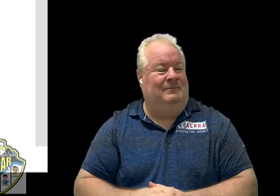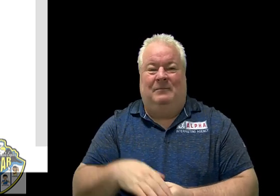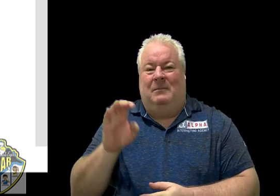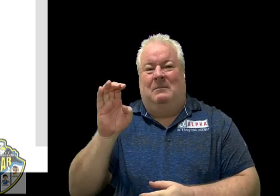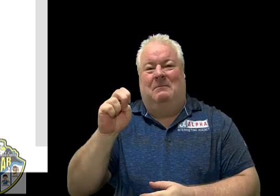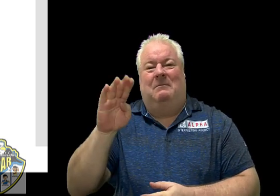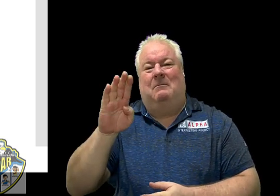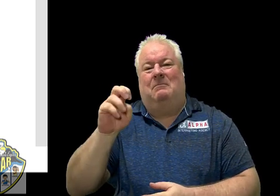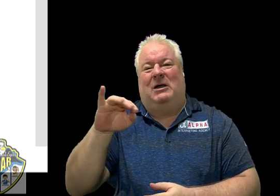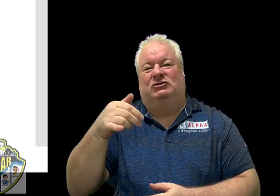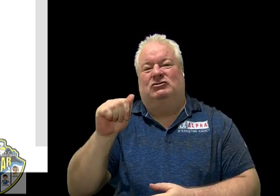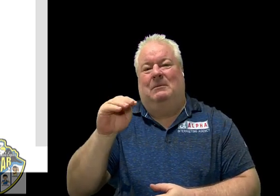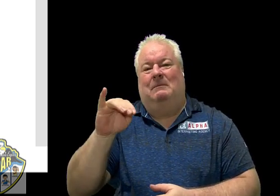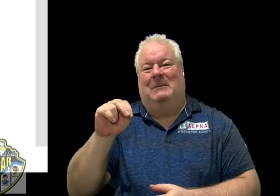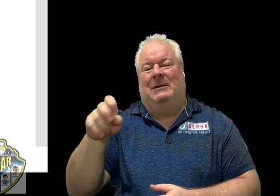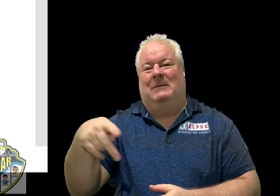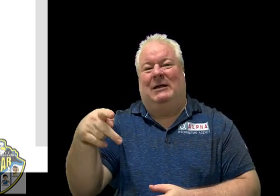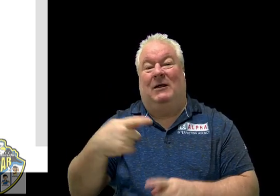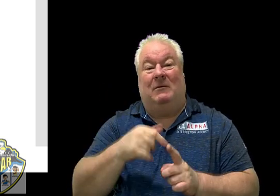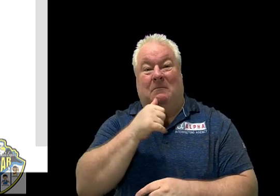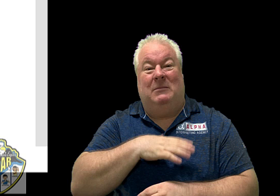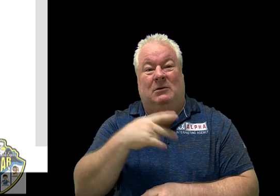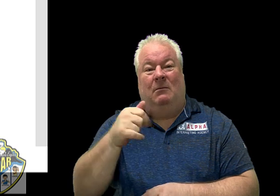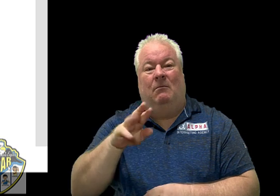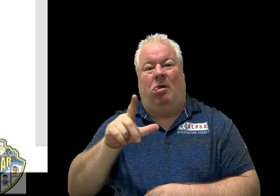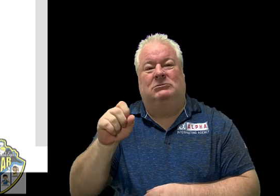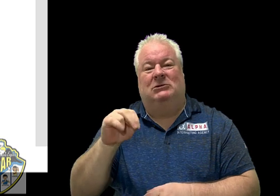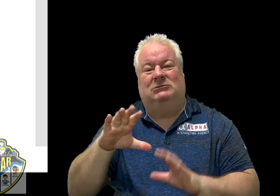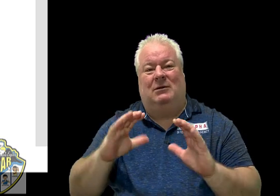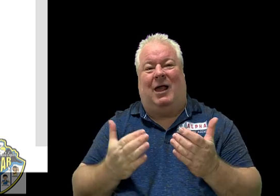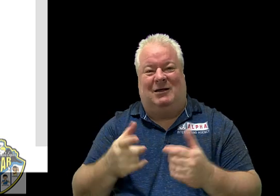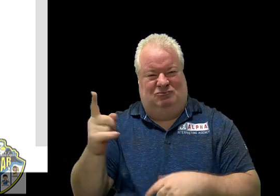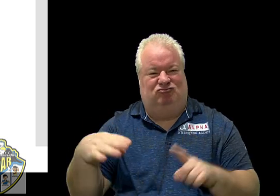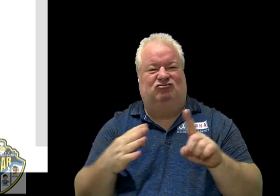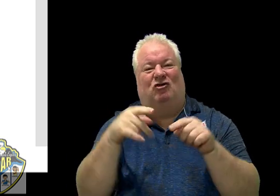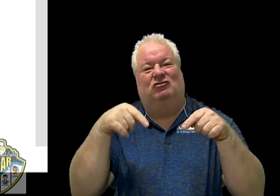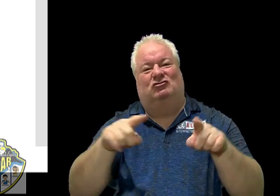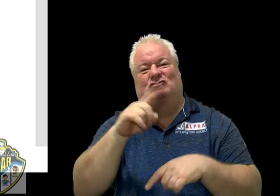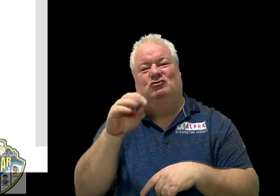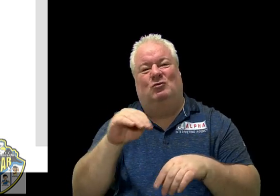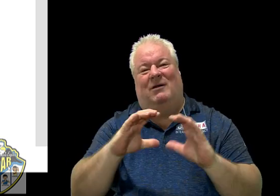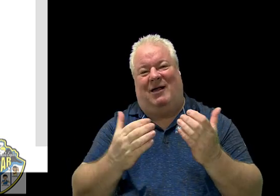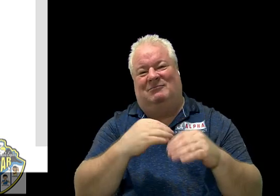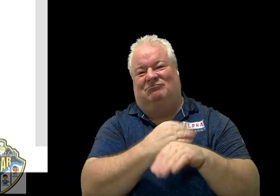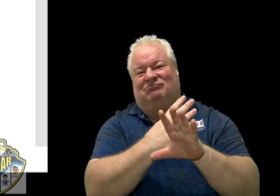Benjamin P. from Mrs. Paulson's class, soaring on Zoom.